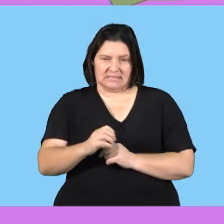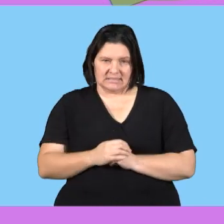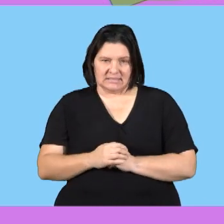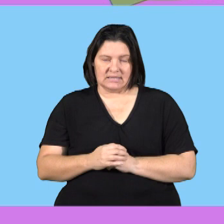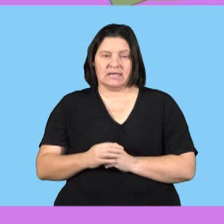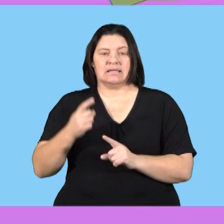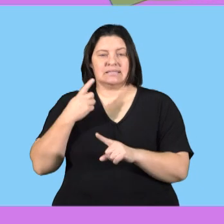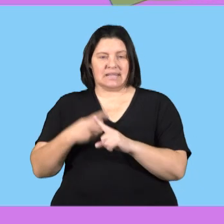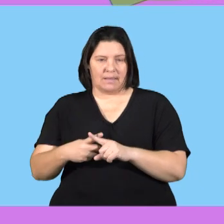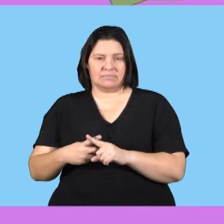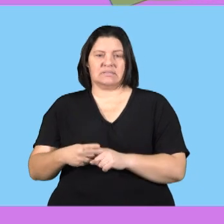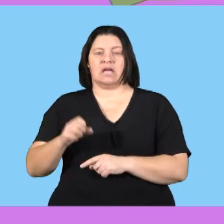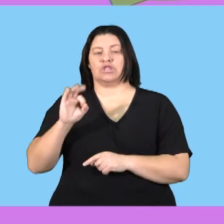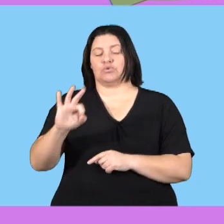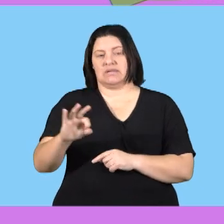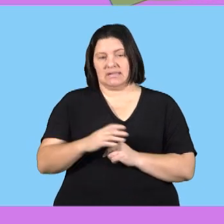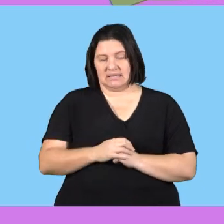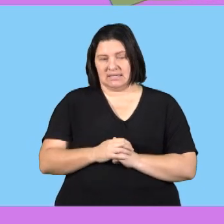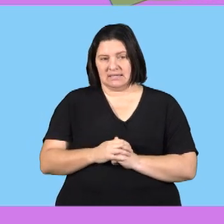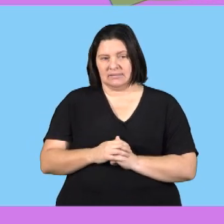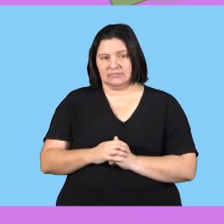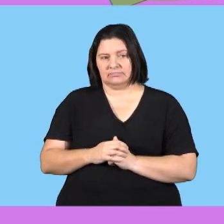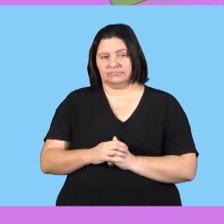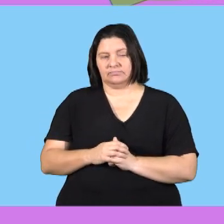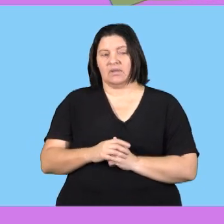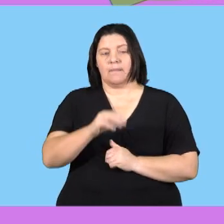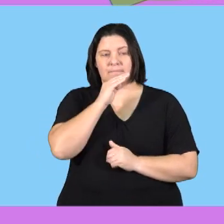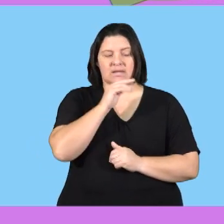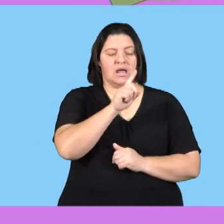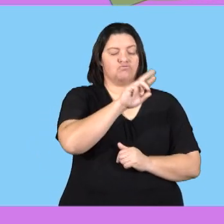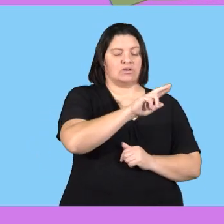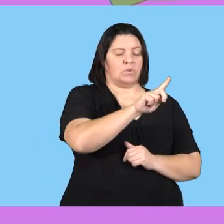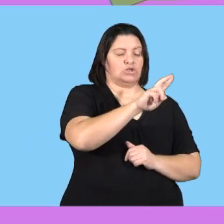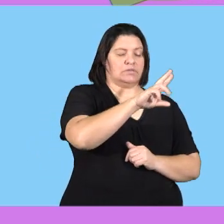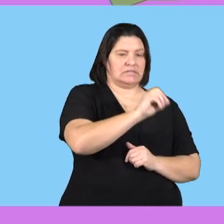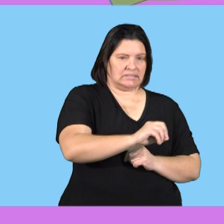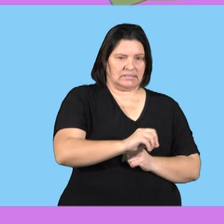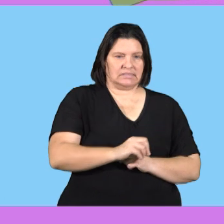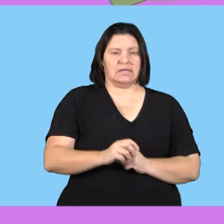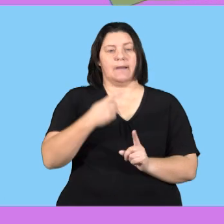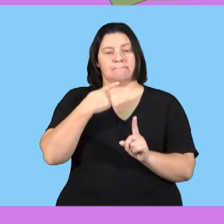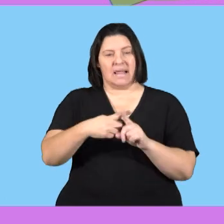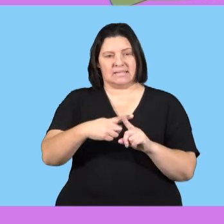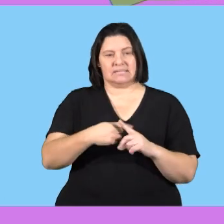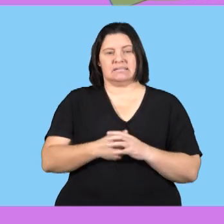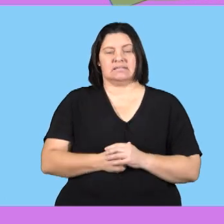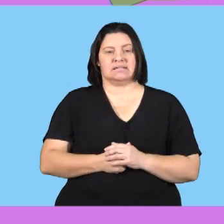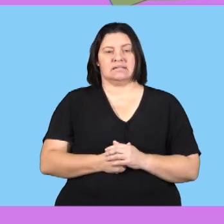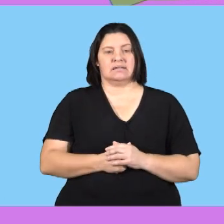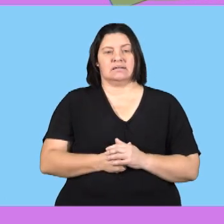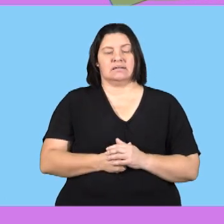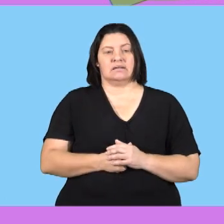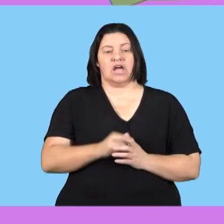30. And that 30, I'll have to multiply by 3. So that will give me 120